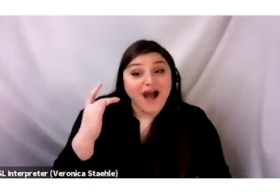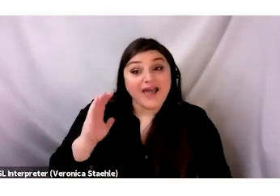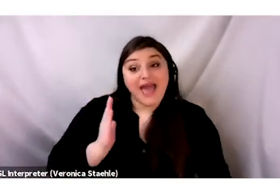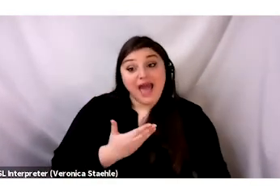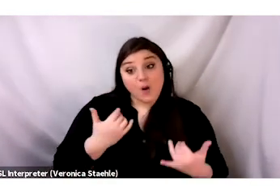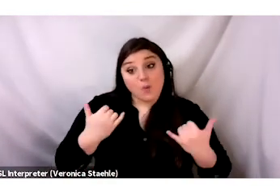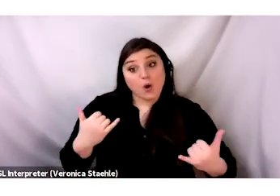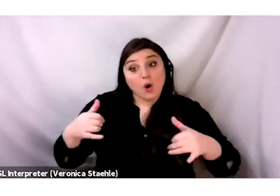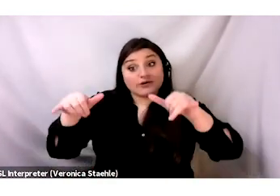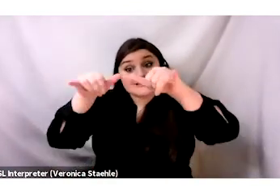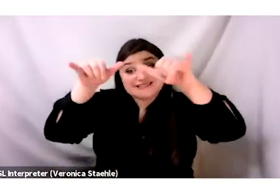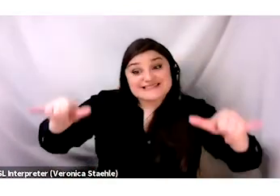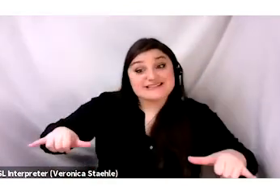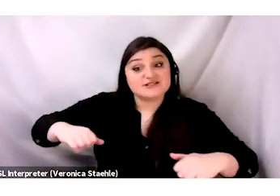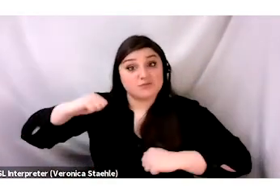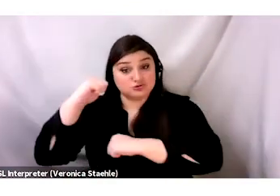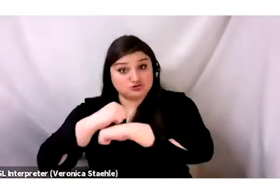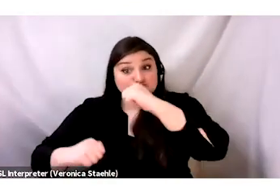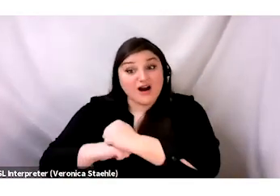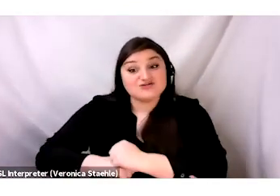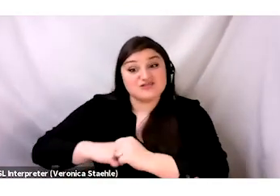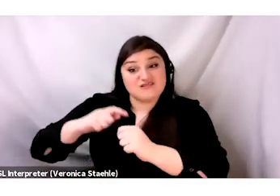cast aside old structures, it's going to have,